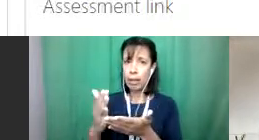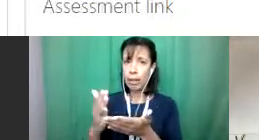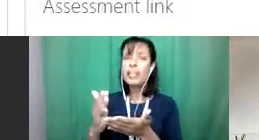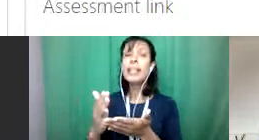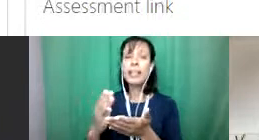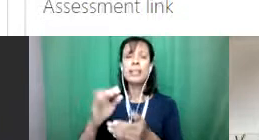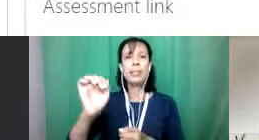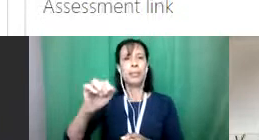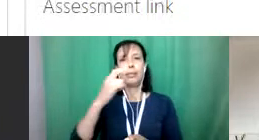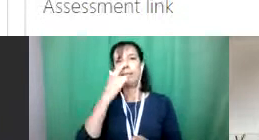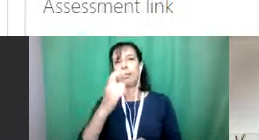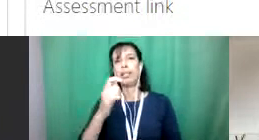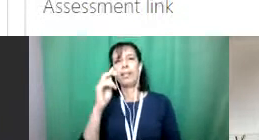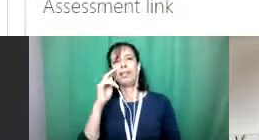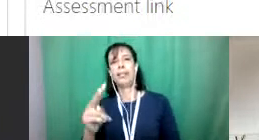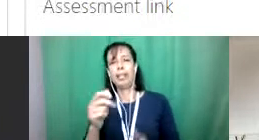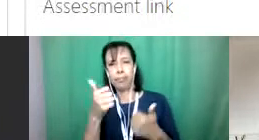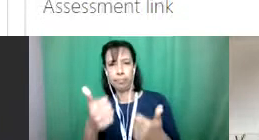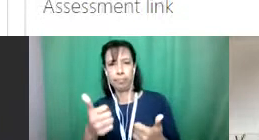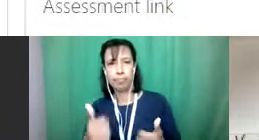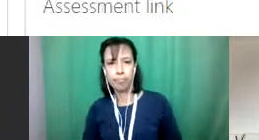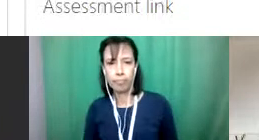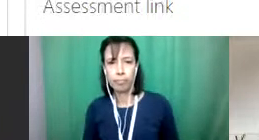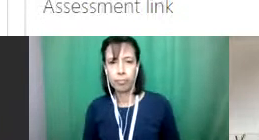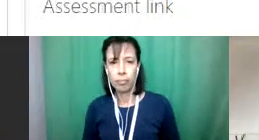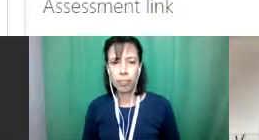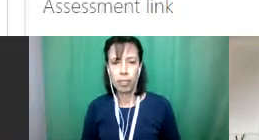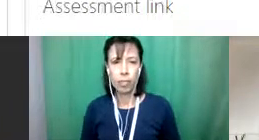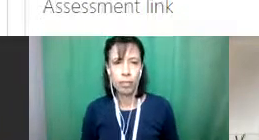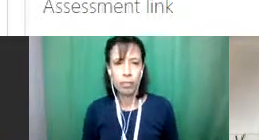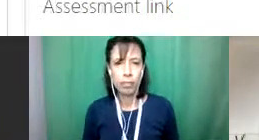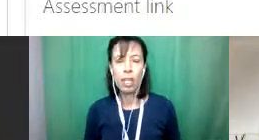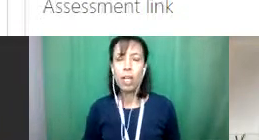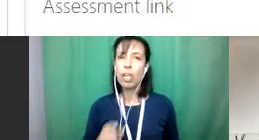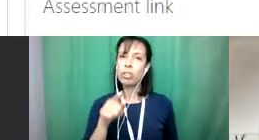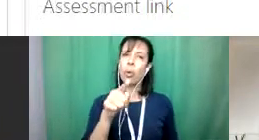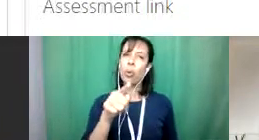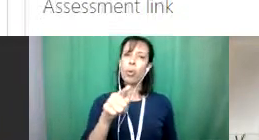Andrew. Fantastic. Thanks, Sarah. So this is the home page of your